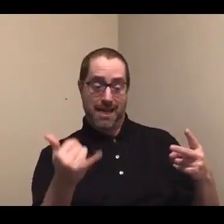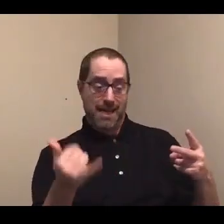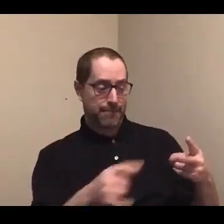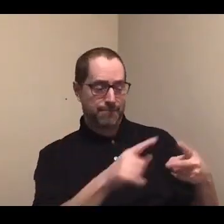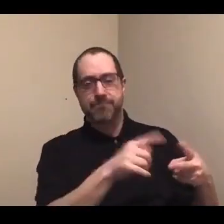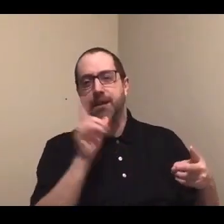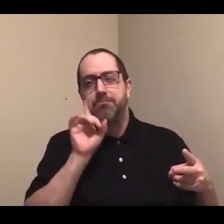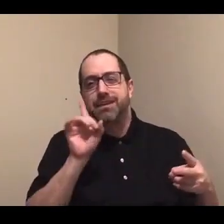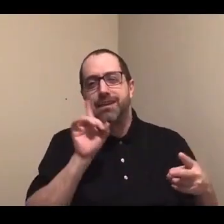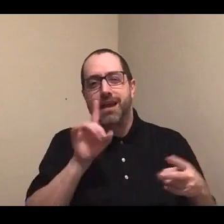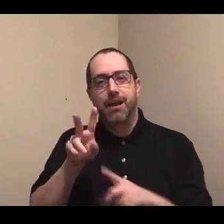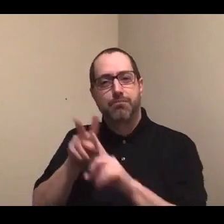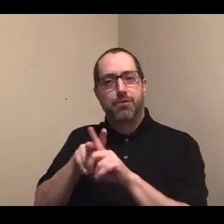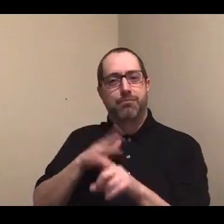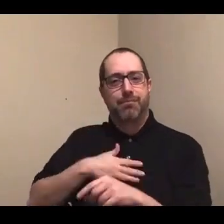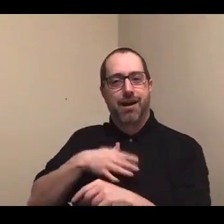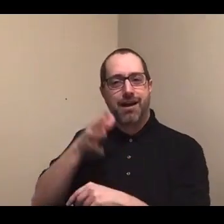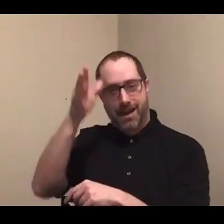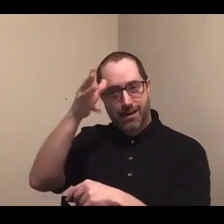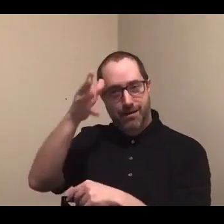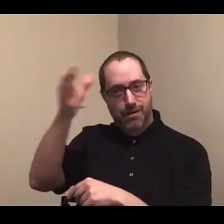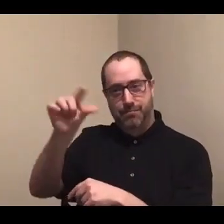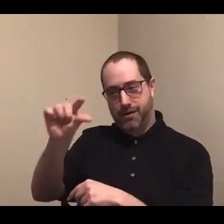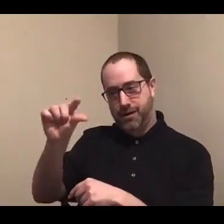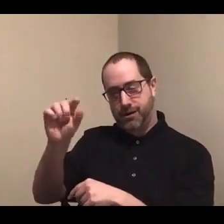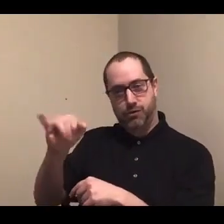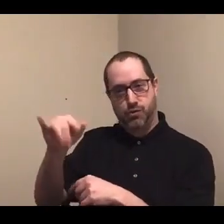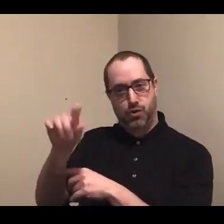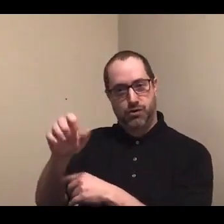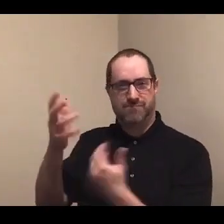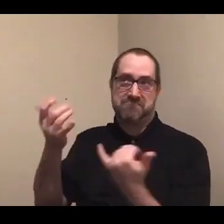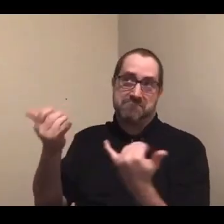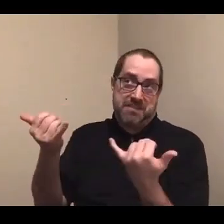Grandpa George. He has just turned 90 years old today,